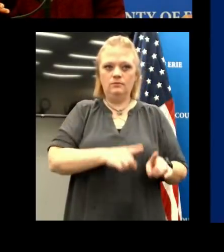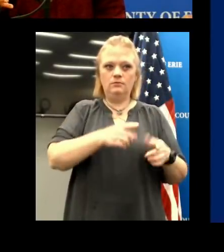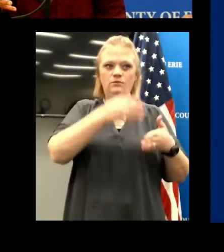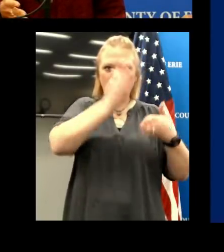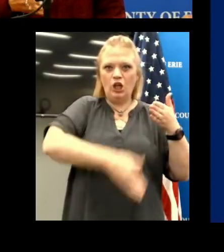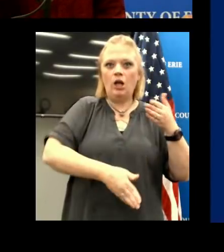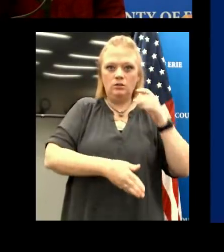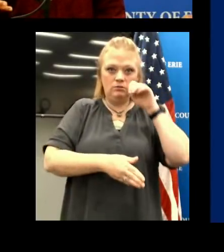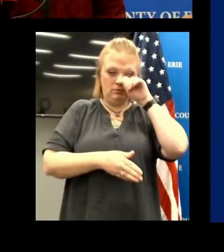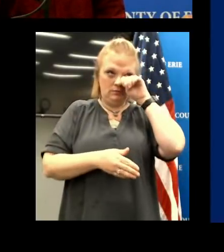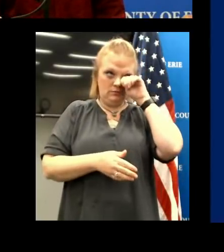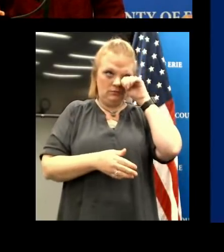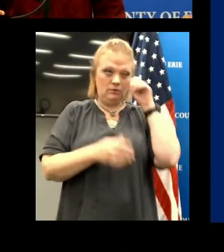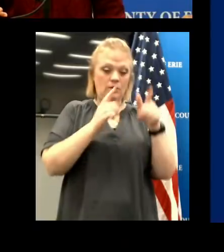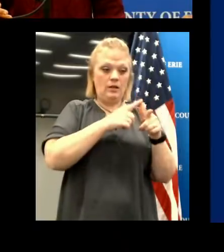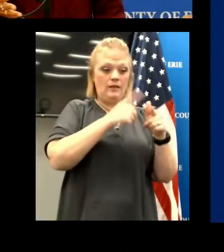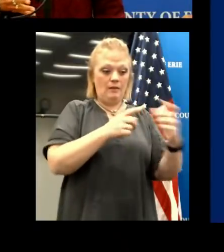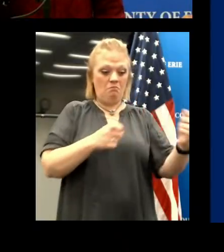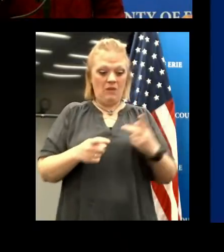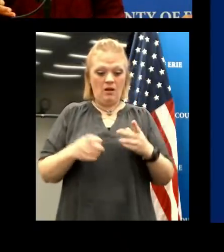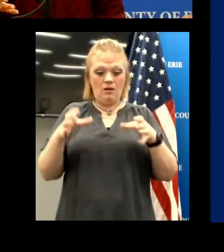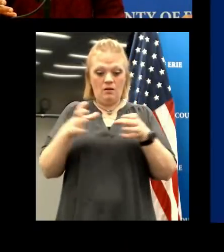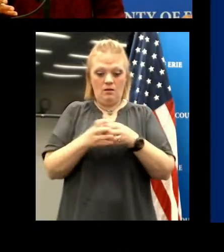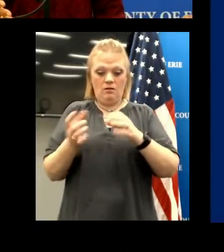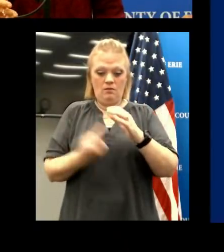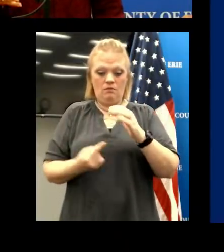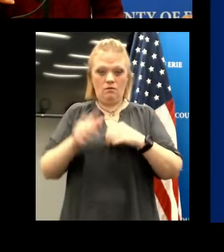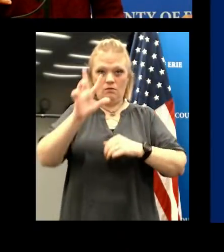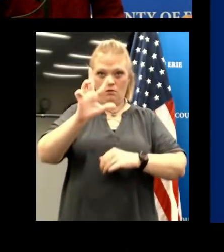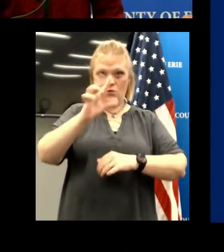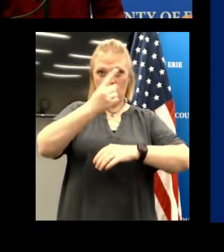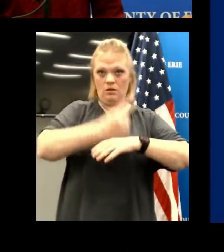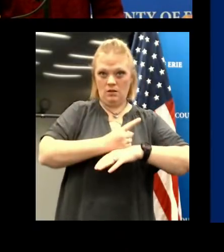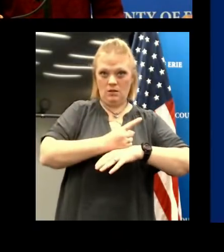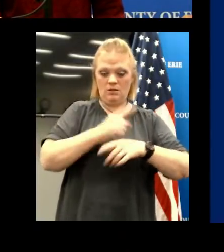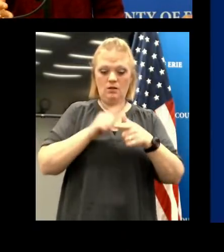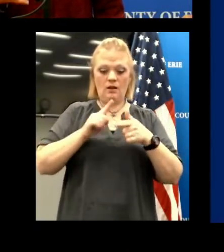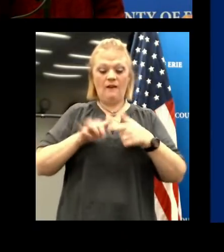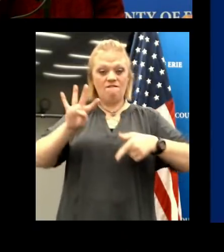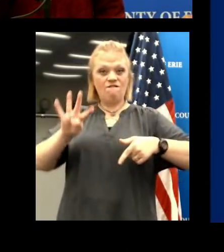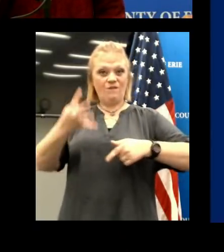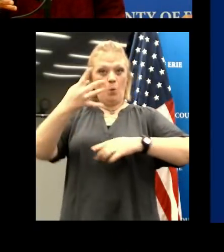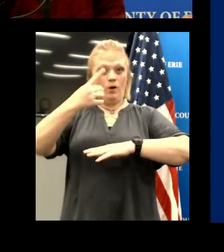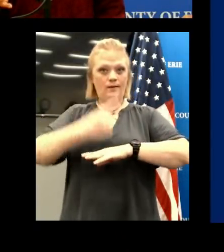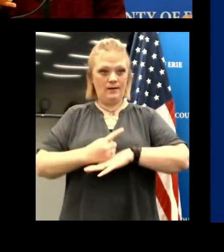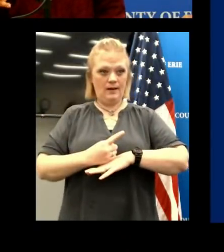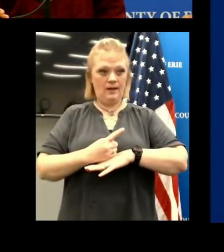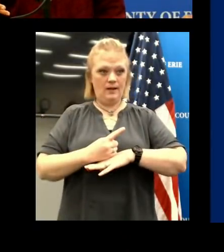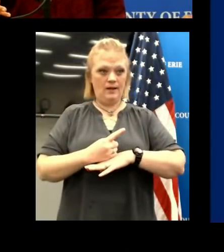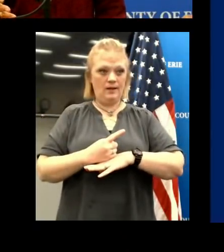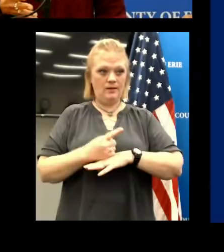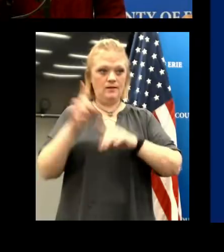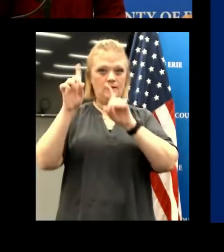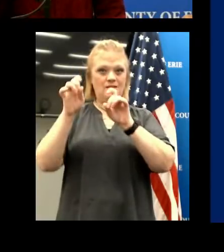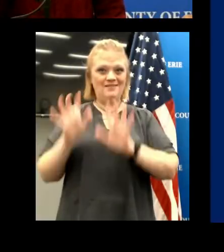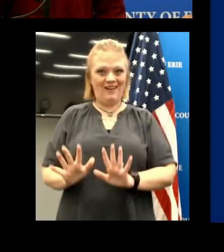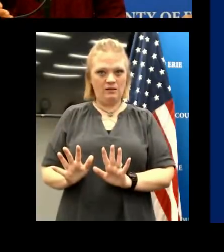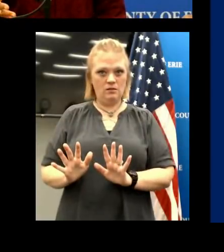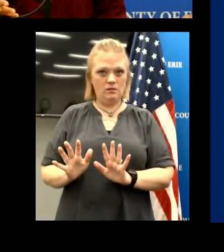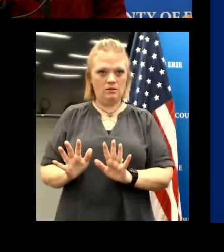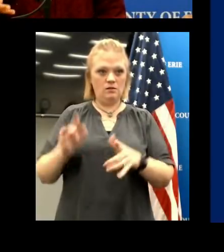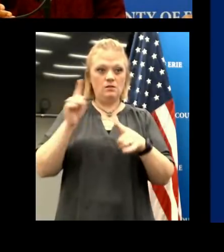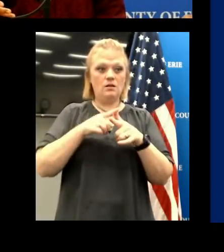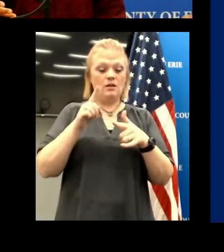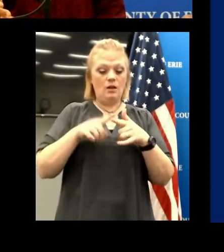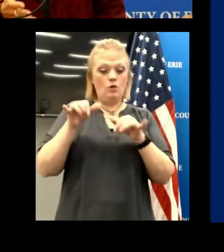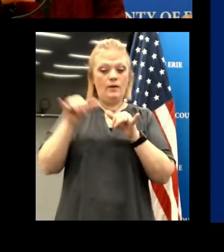when you return, you have to quarantine for 3 days, and then on the 4th day, you can get a test. And then you have to